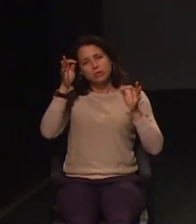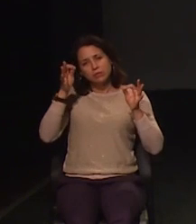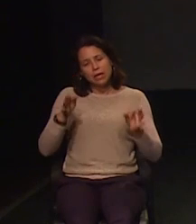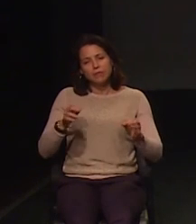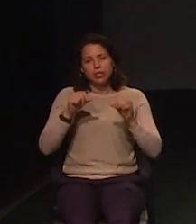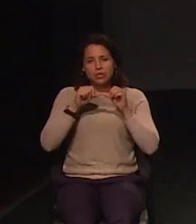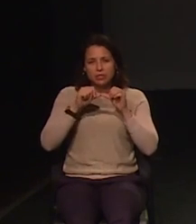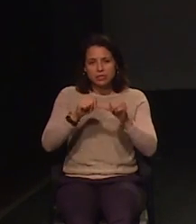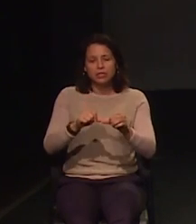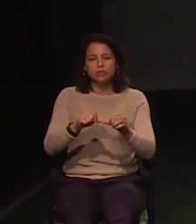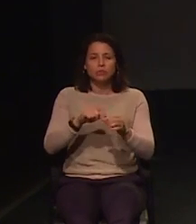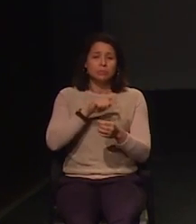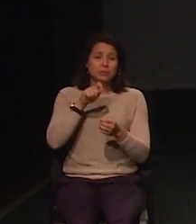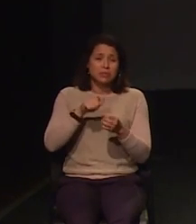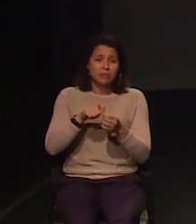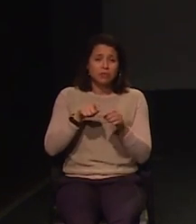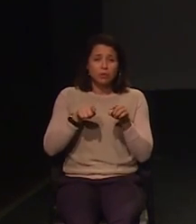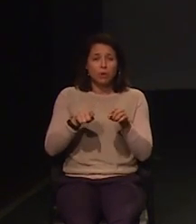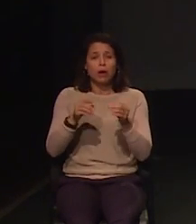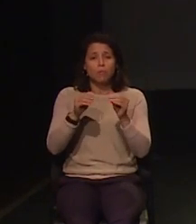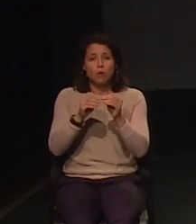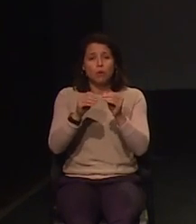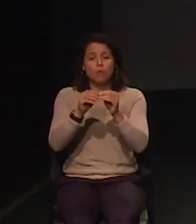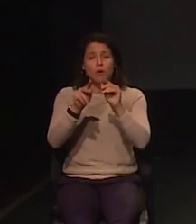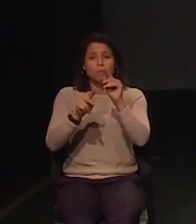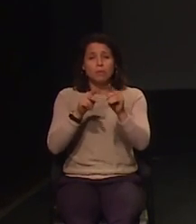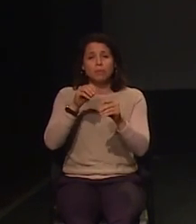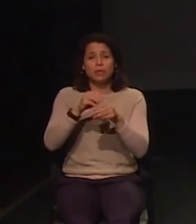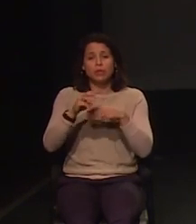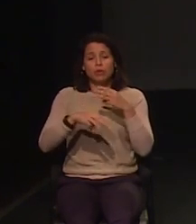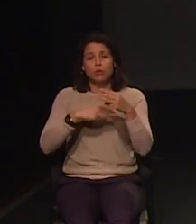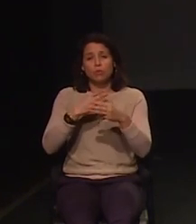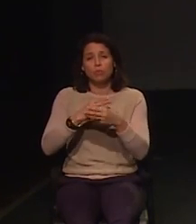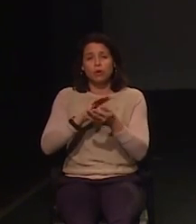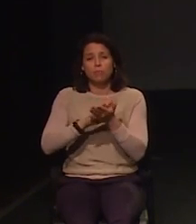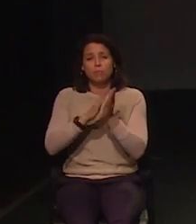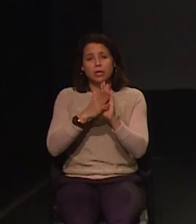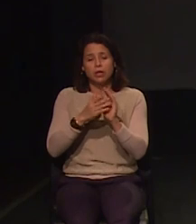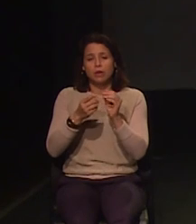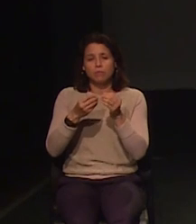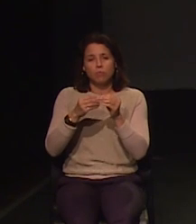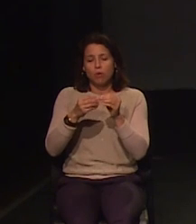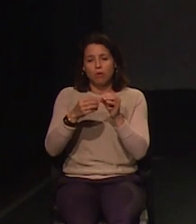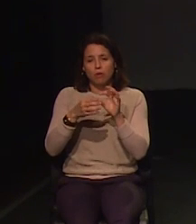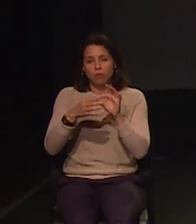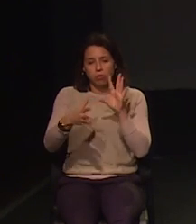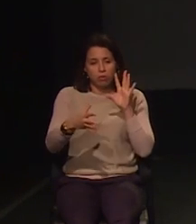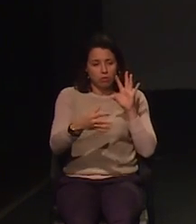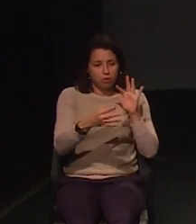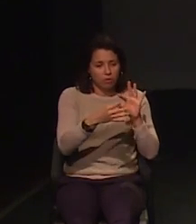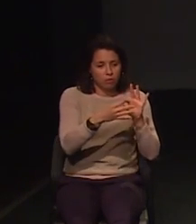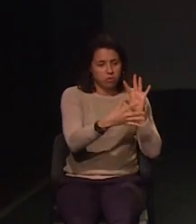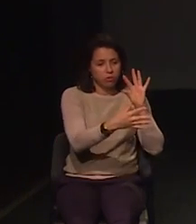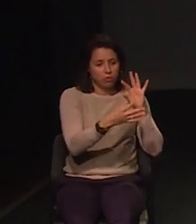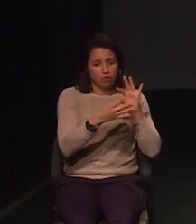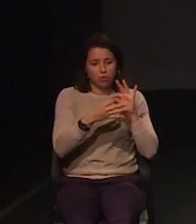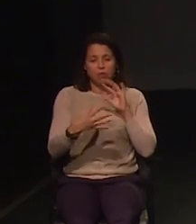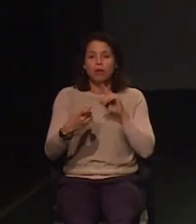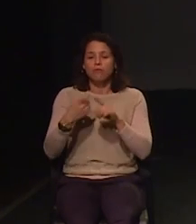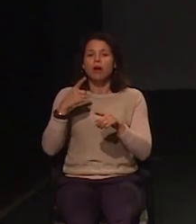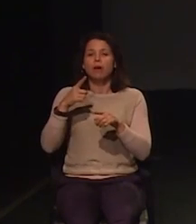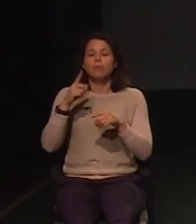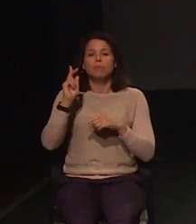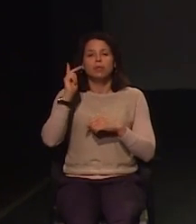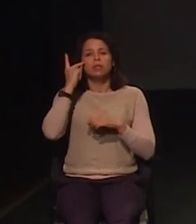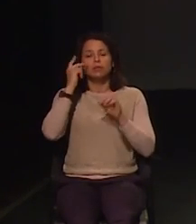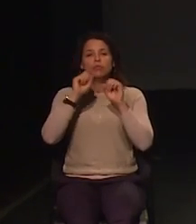more people around the world become, unfortunately, more and more displaced by political and social and climatic